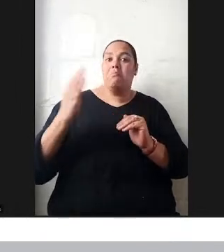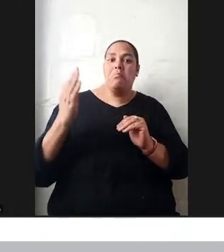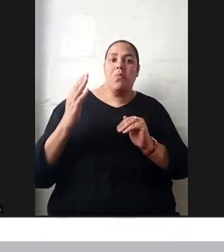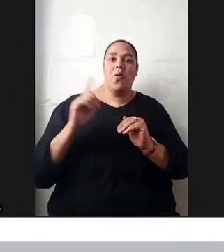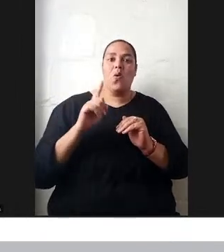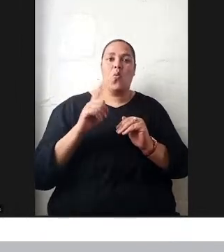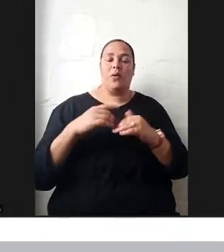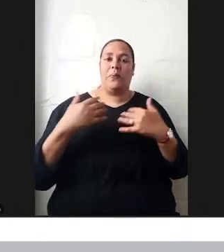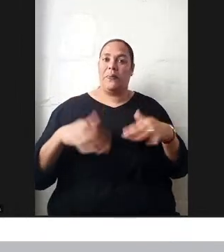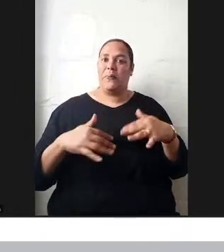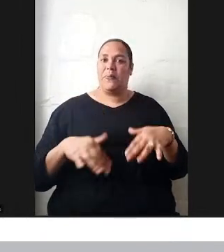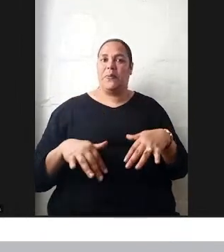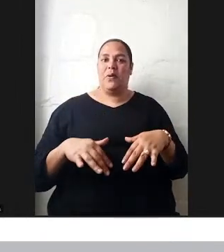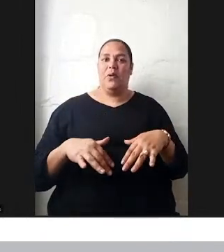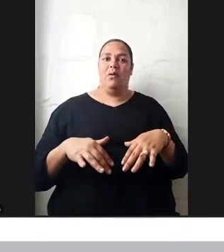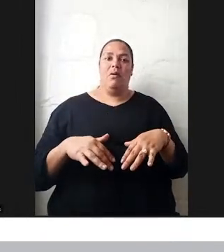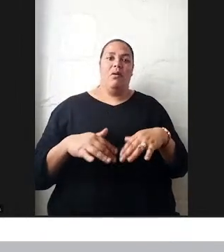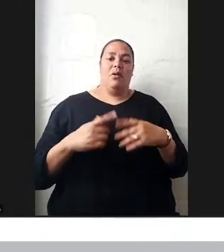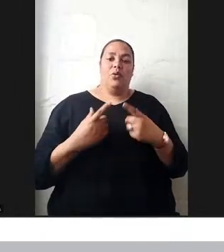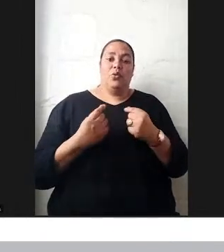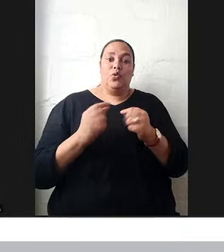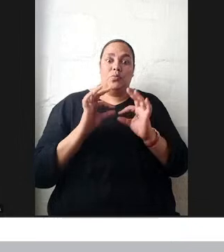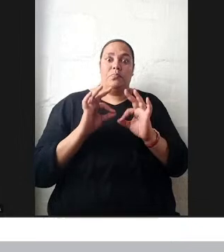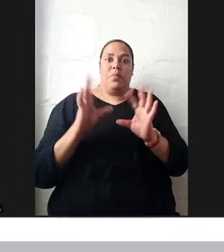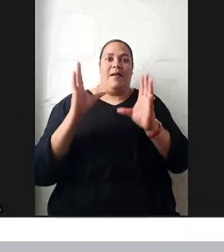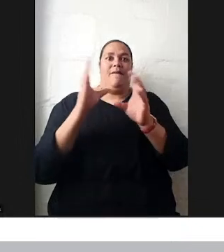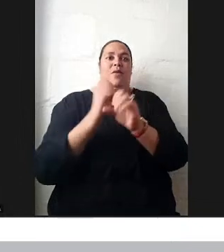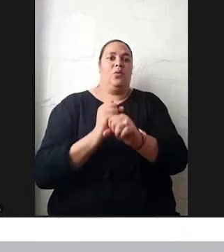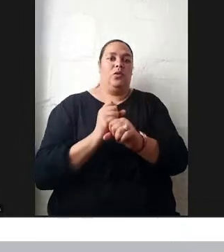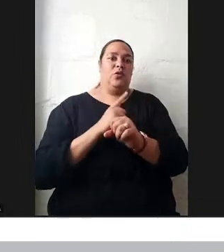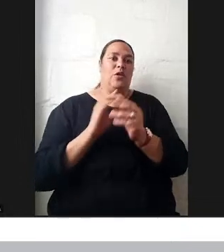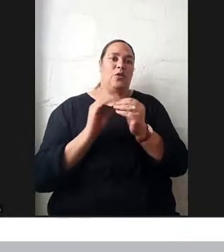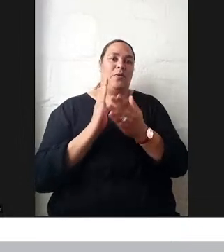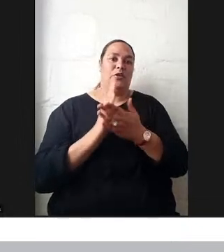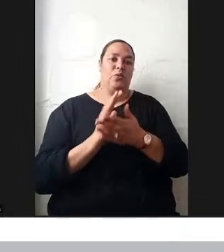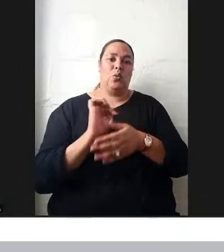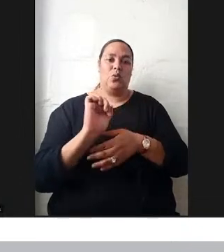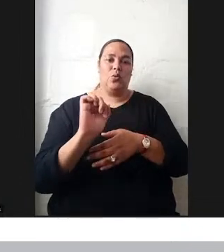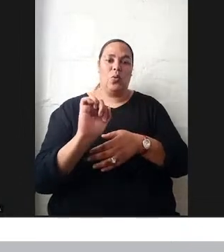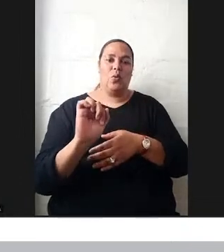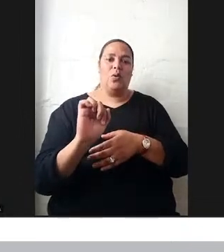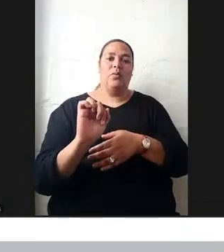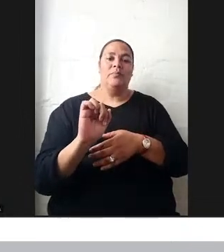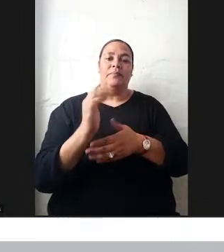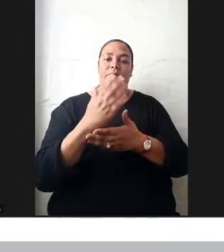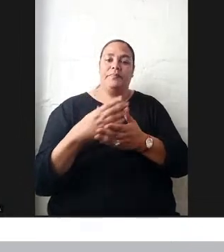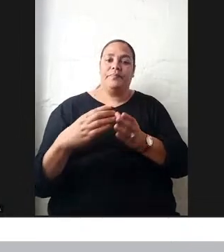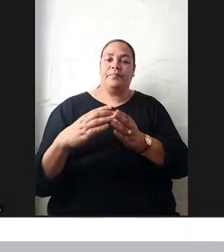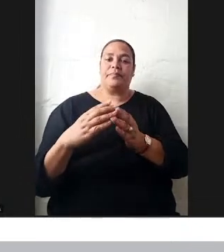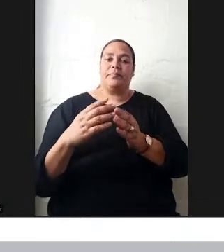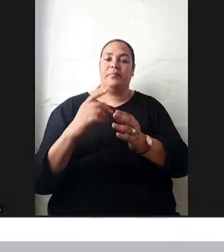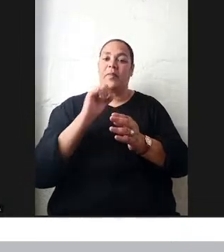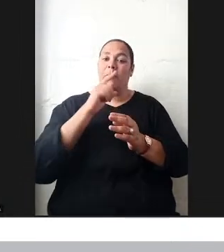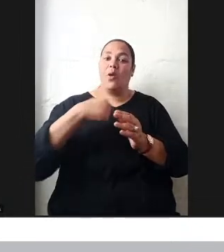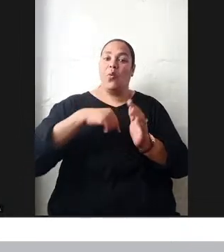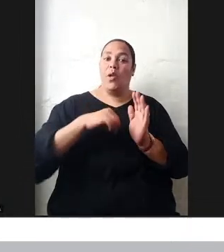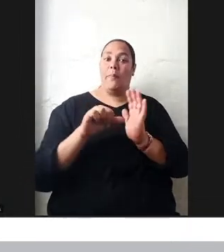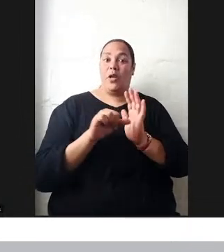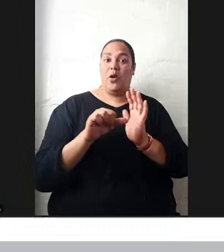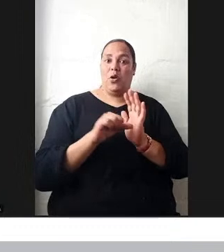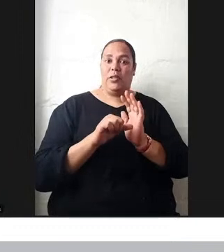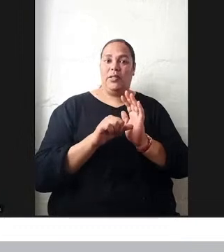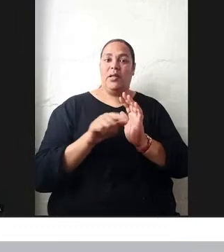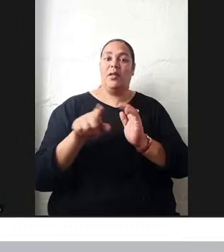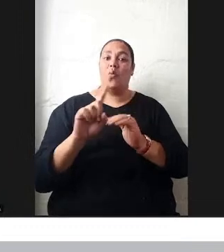deliberate attention to ensure that the sectors that we prioritize that actually